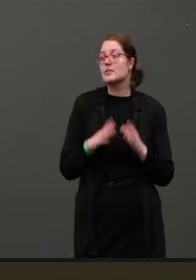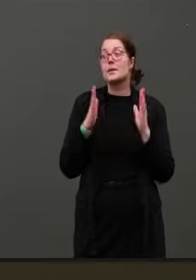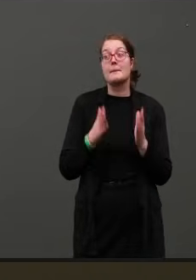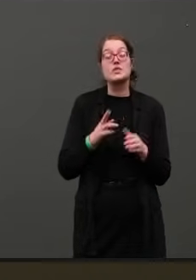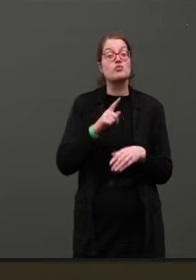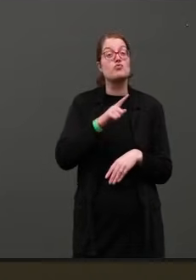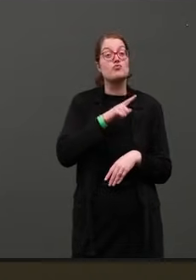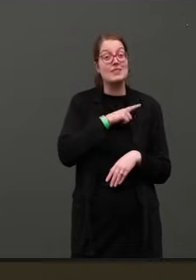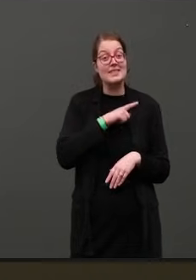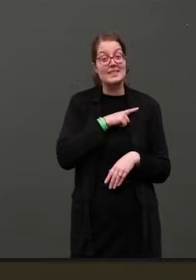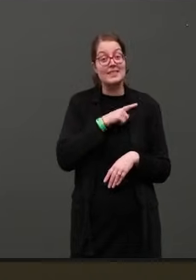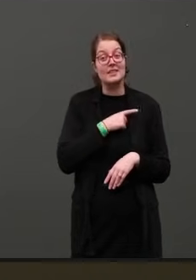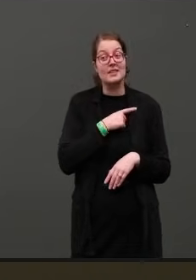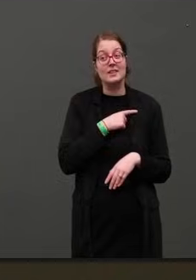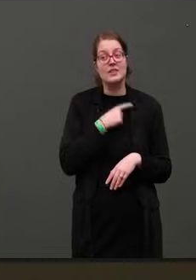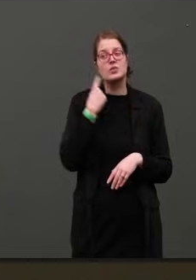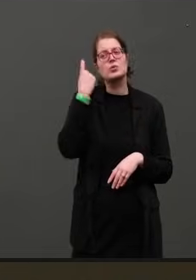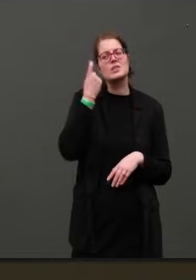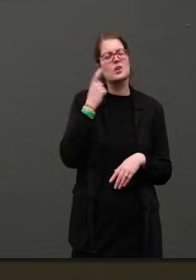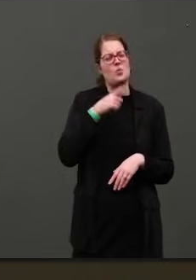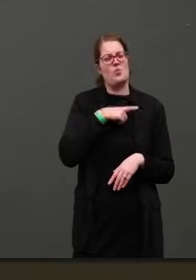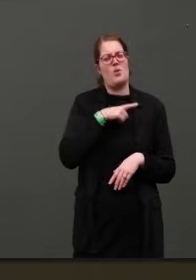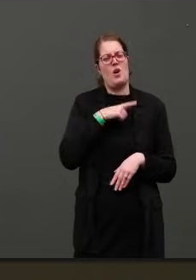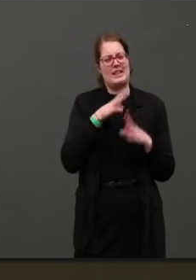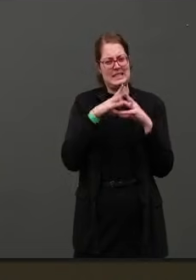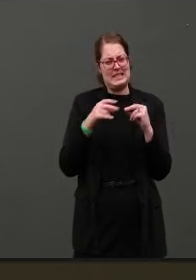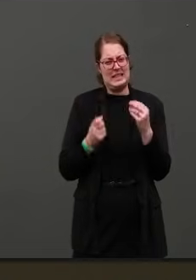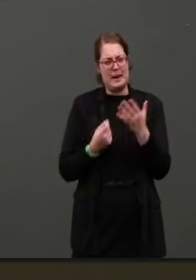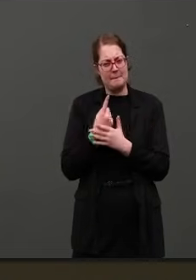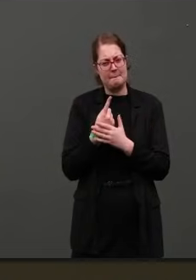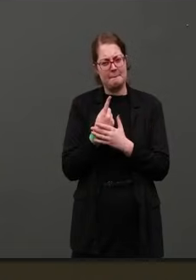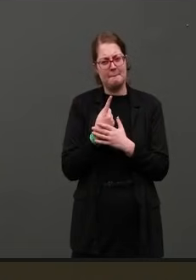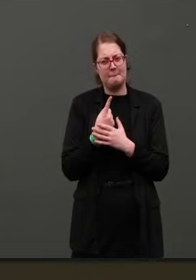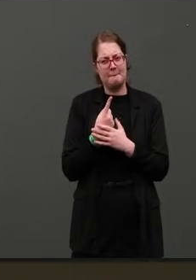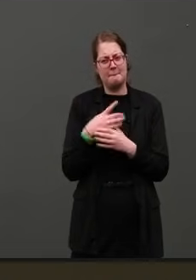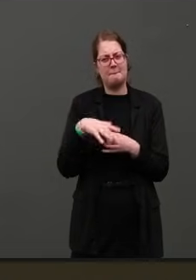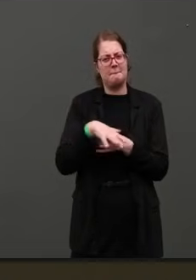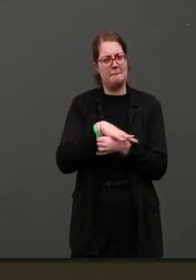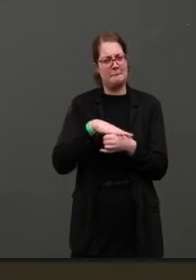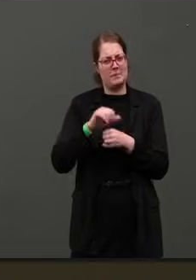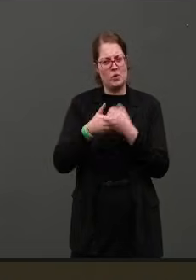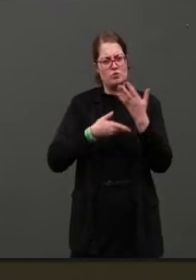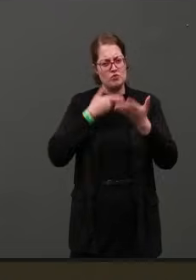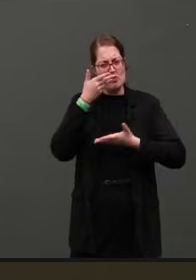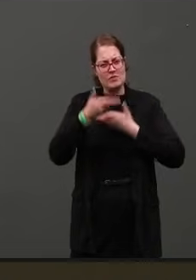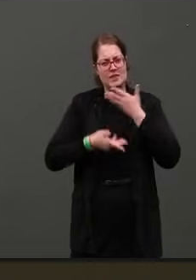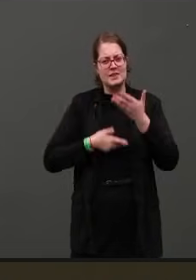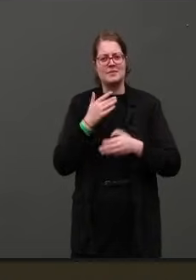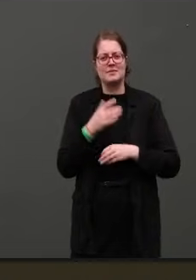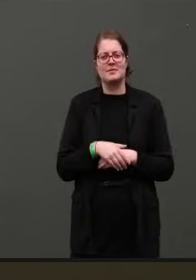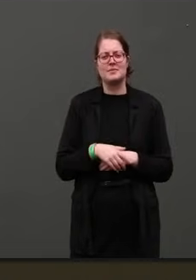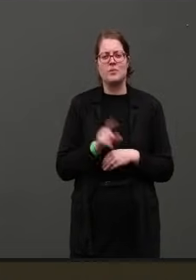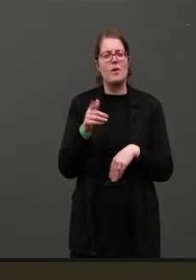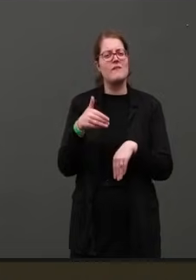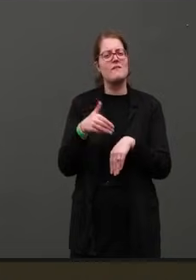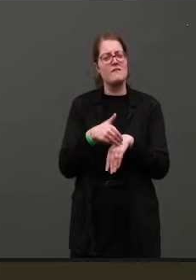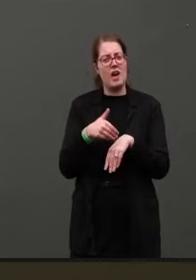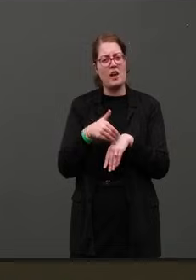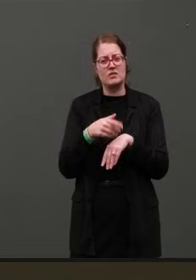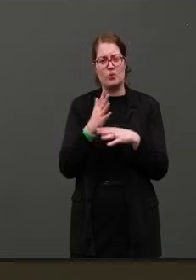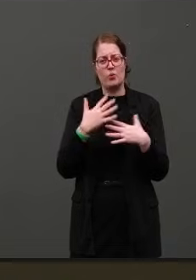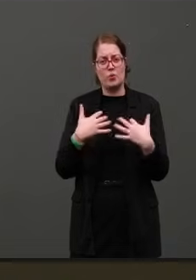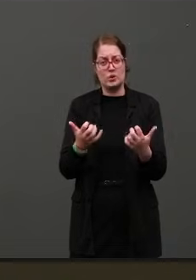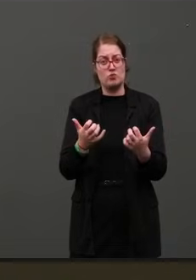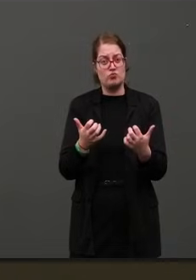must consider why this scene is happening within the context of your story and what effect it will have on the audience from this